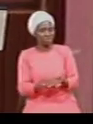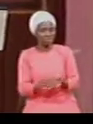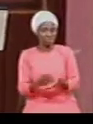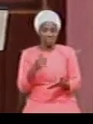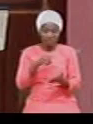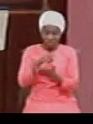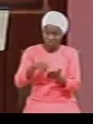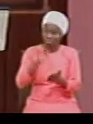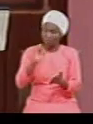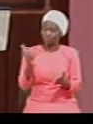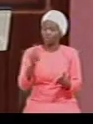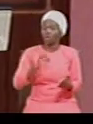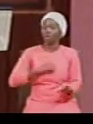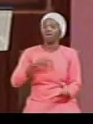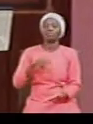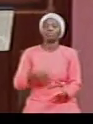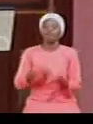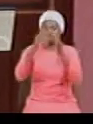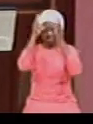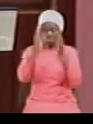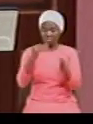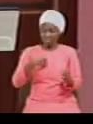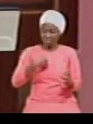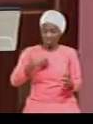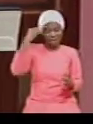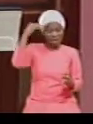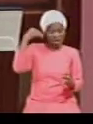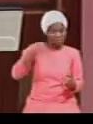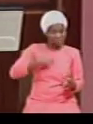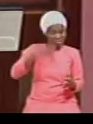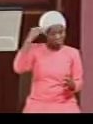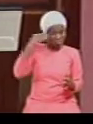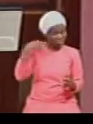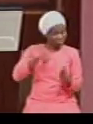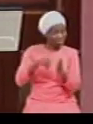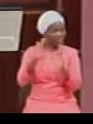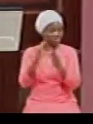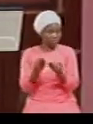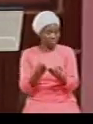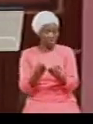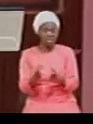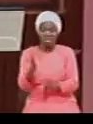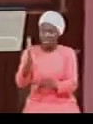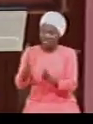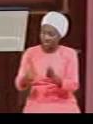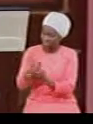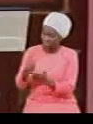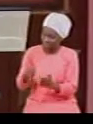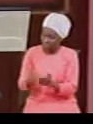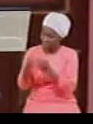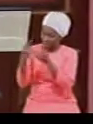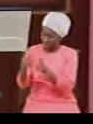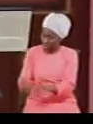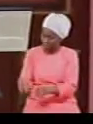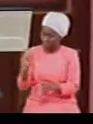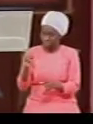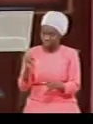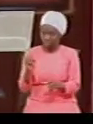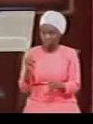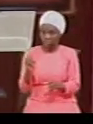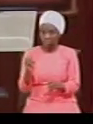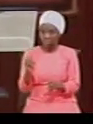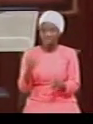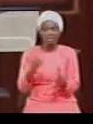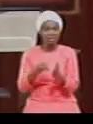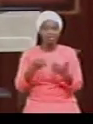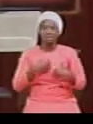where I stand. I am the head of this house. If this happens, it